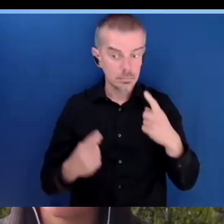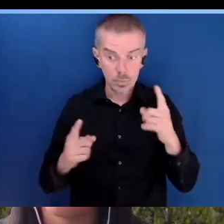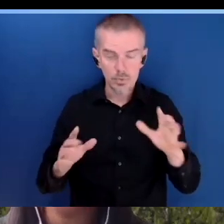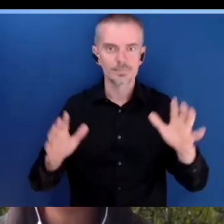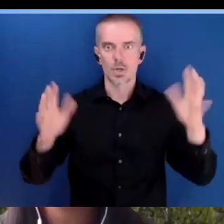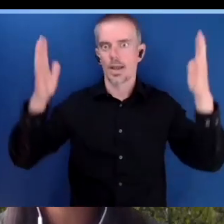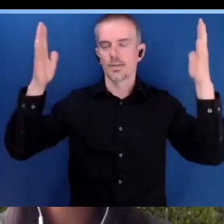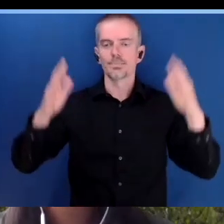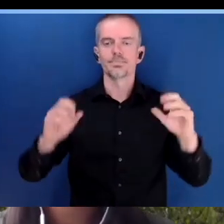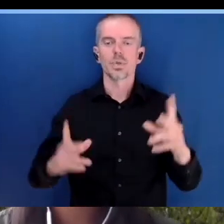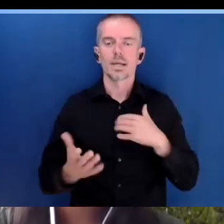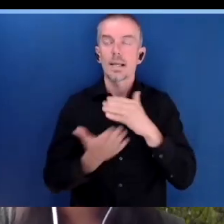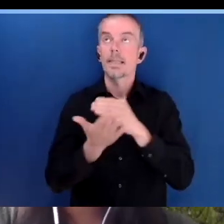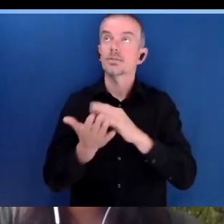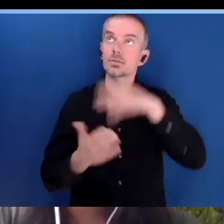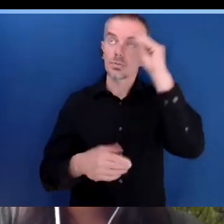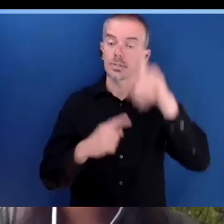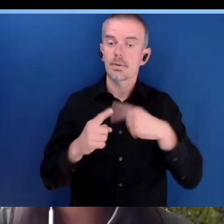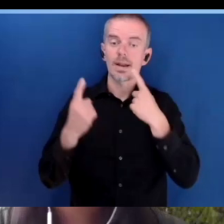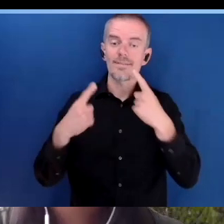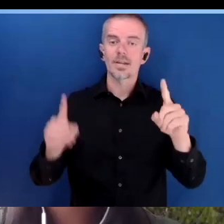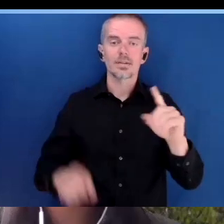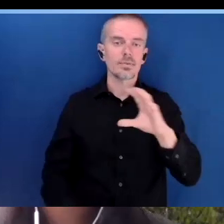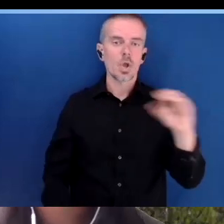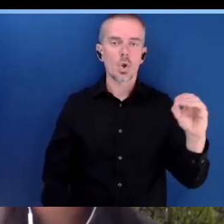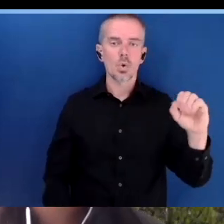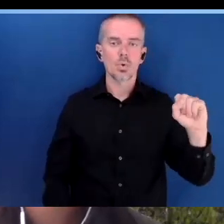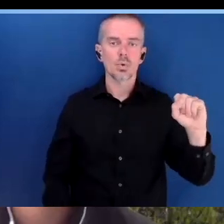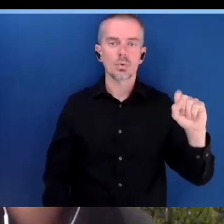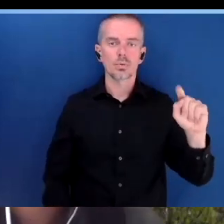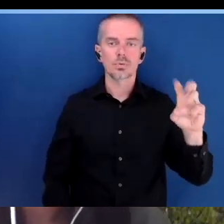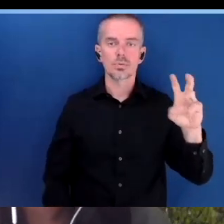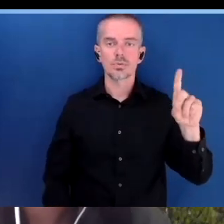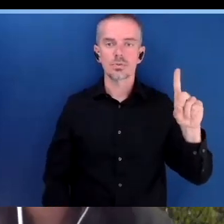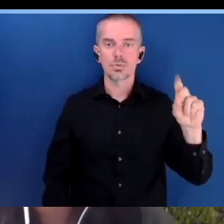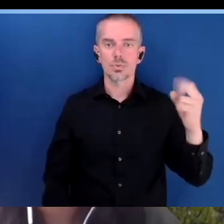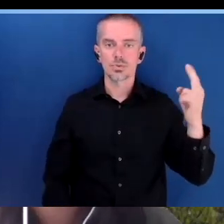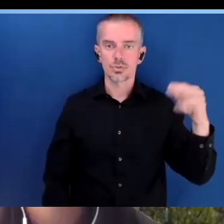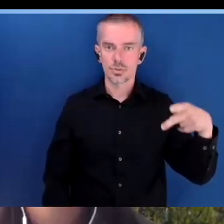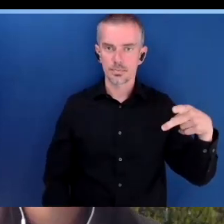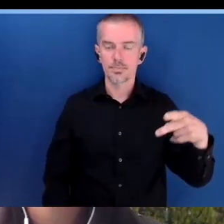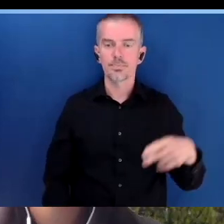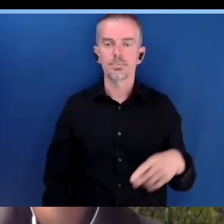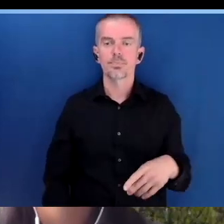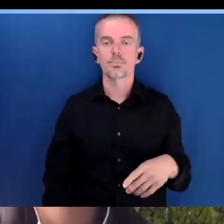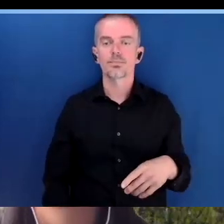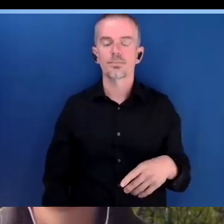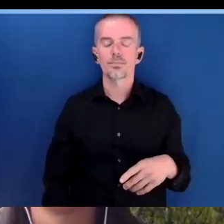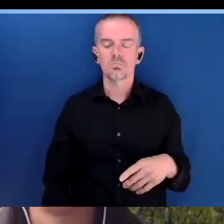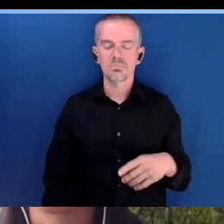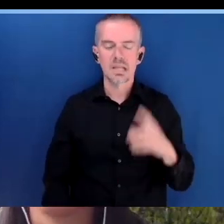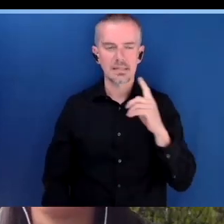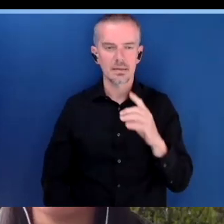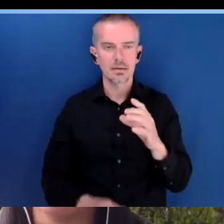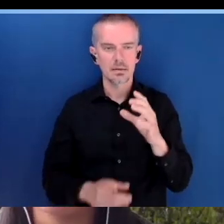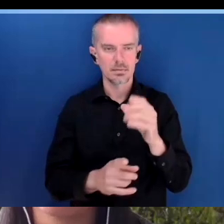Right. So lessons learned around effective co-stewardship. I think I caught the beginning of your session today, and it's really